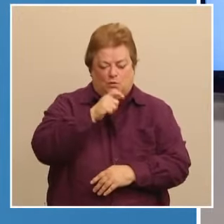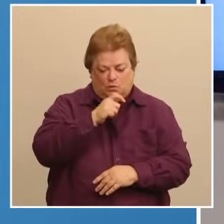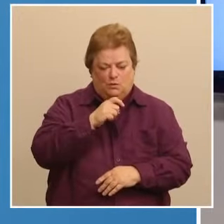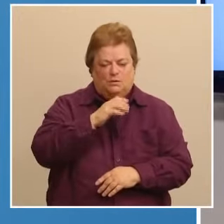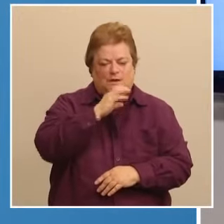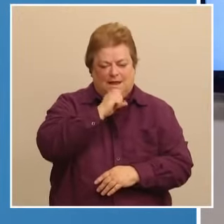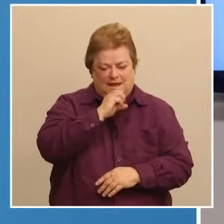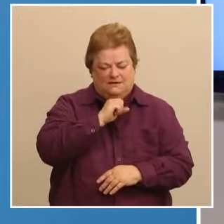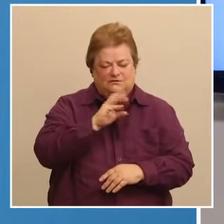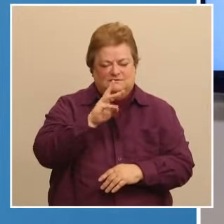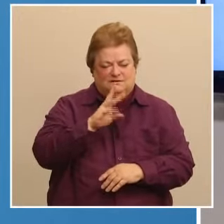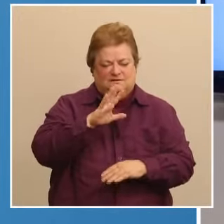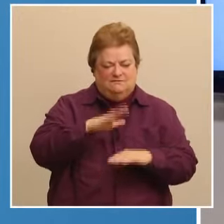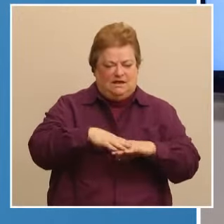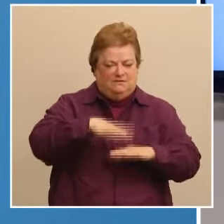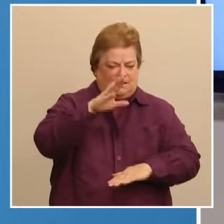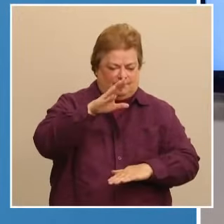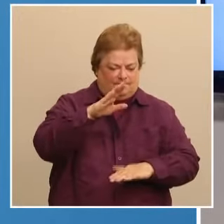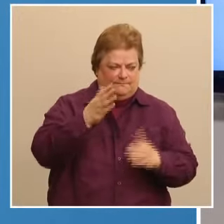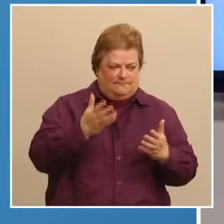and older right now.